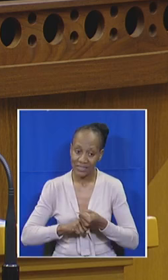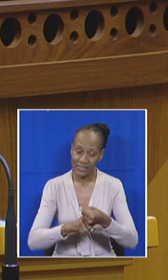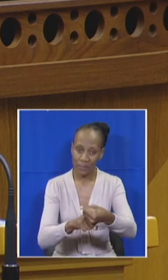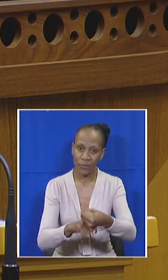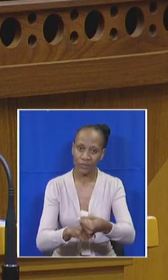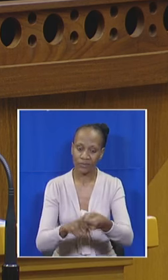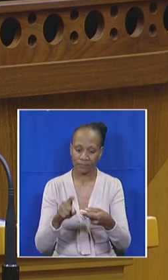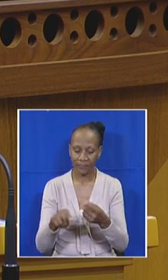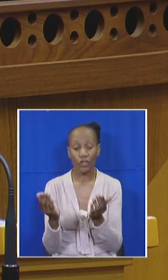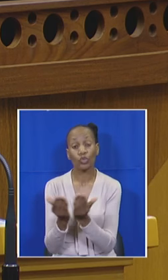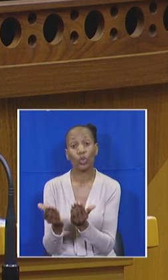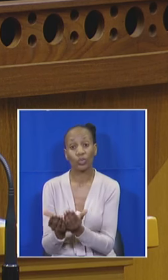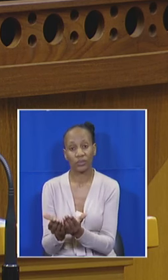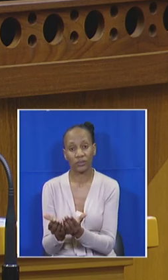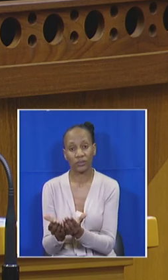kwezenhlalakahle